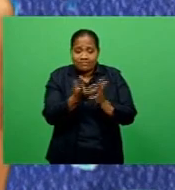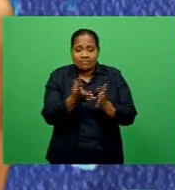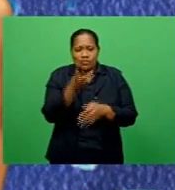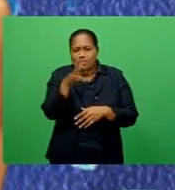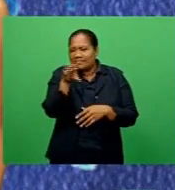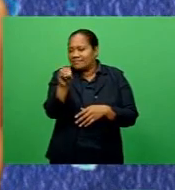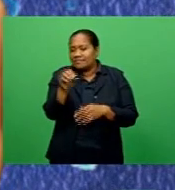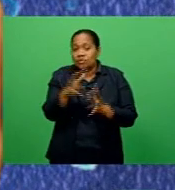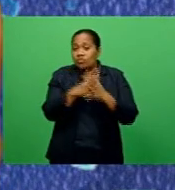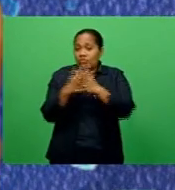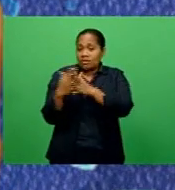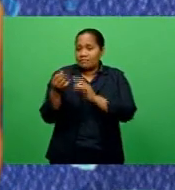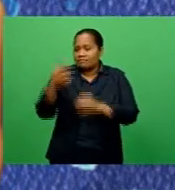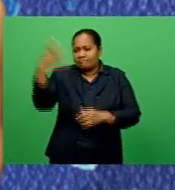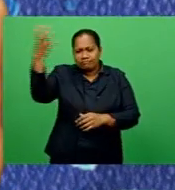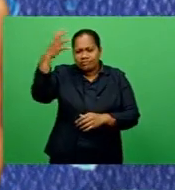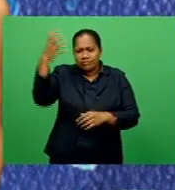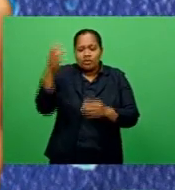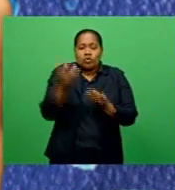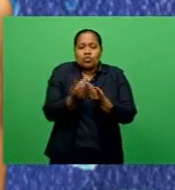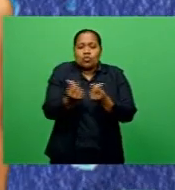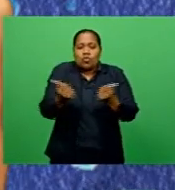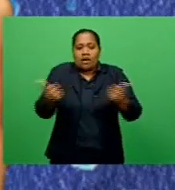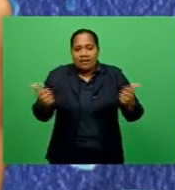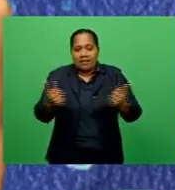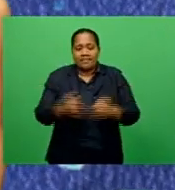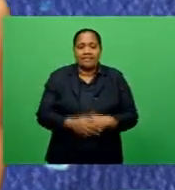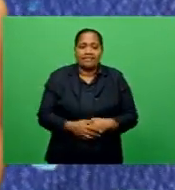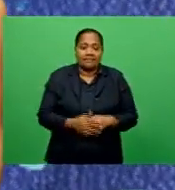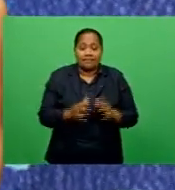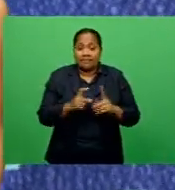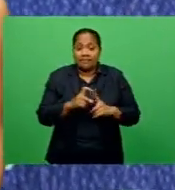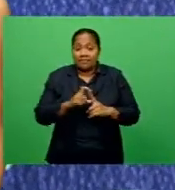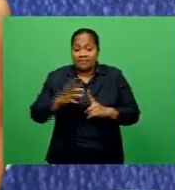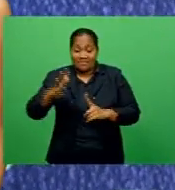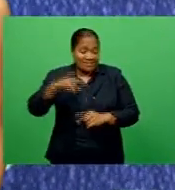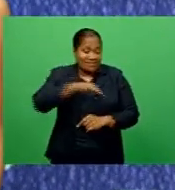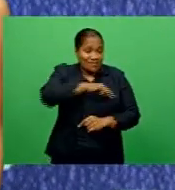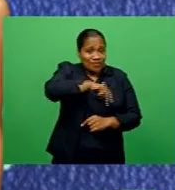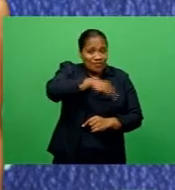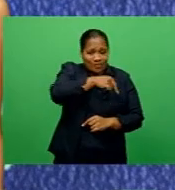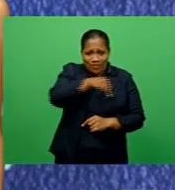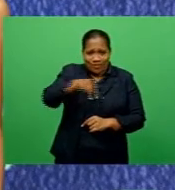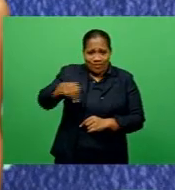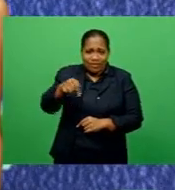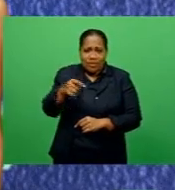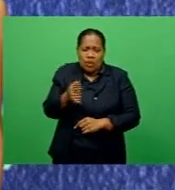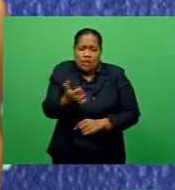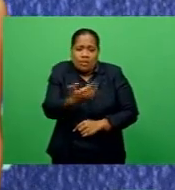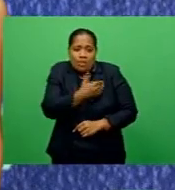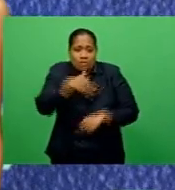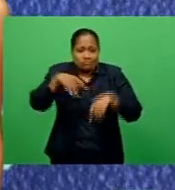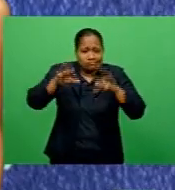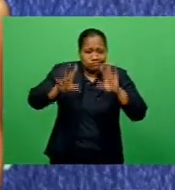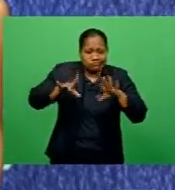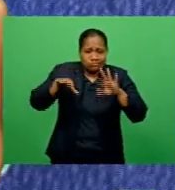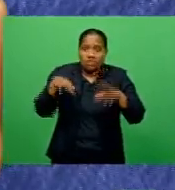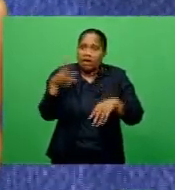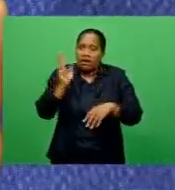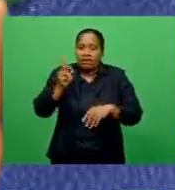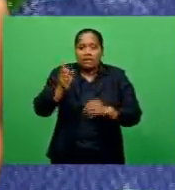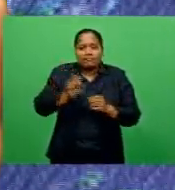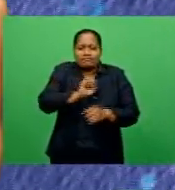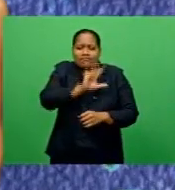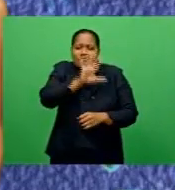had sunshine, heat and a dry day. Eastwards from Kava to Suva after early morning rain, another fine sunny